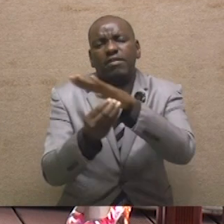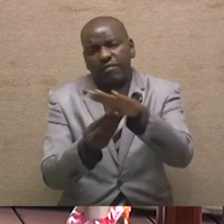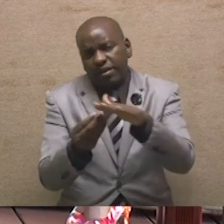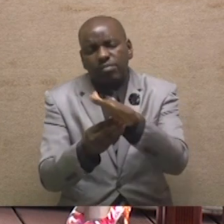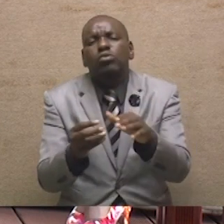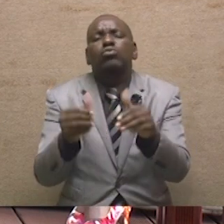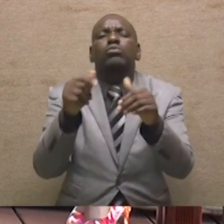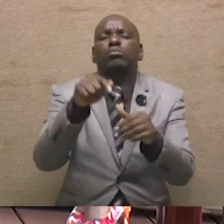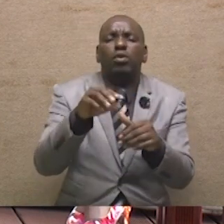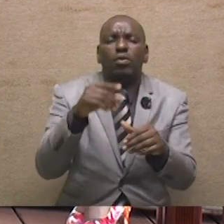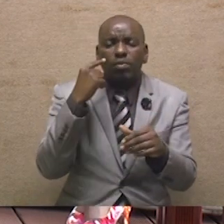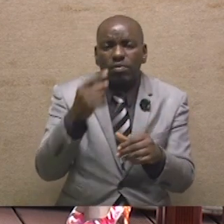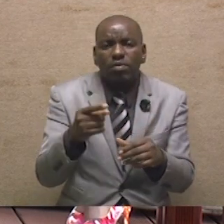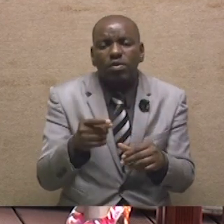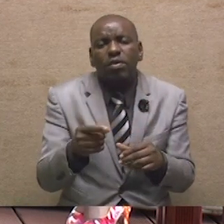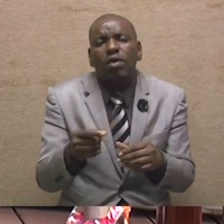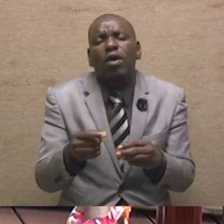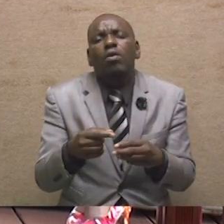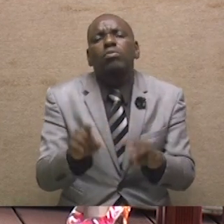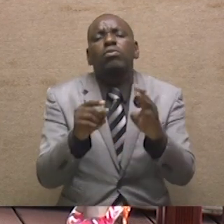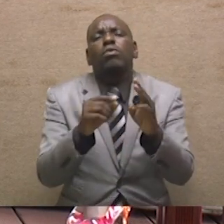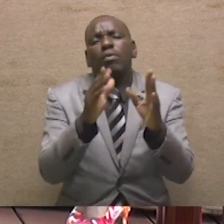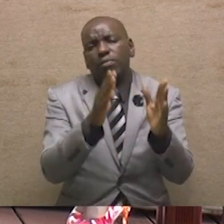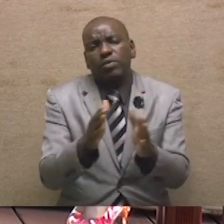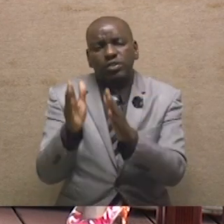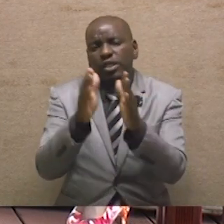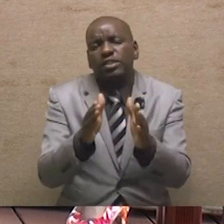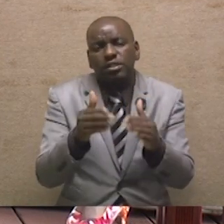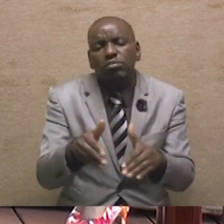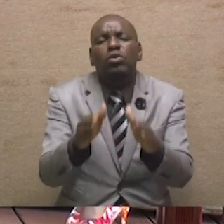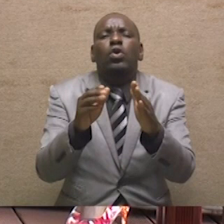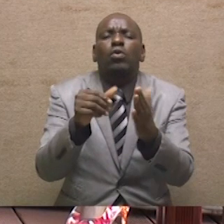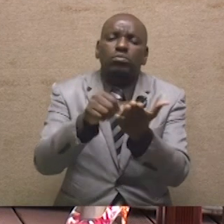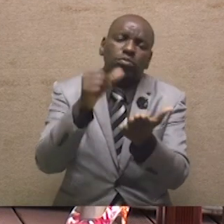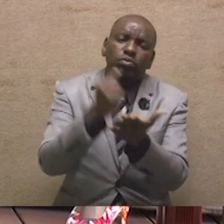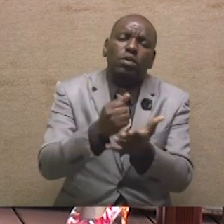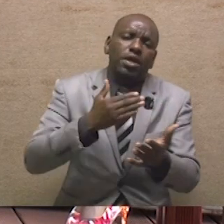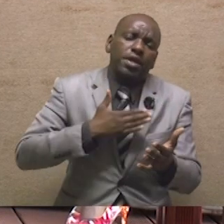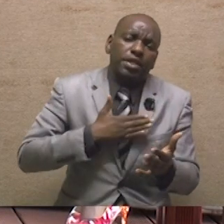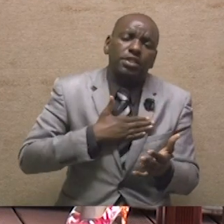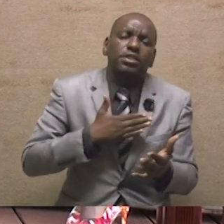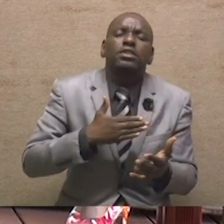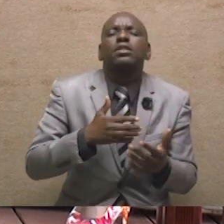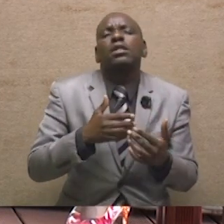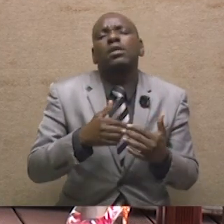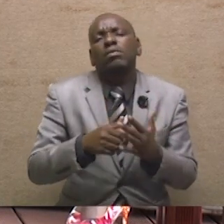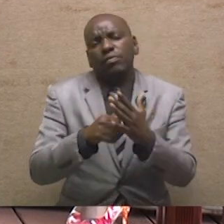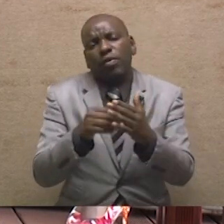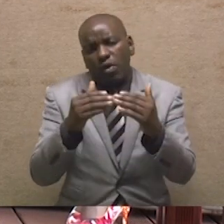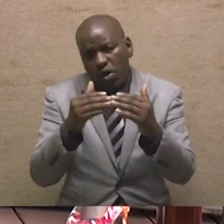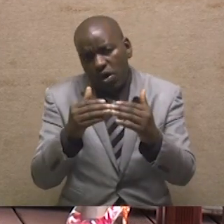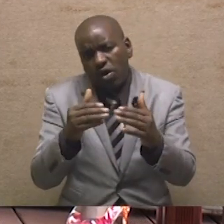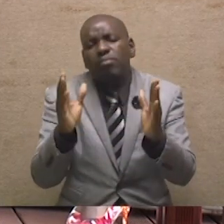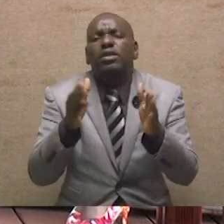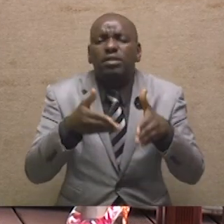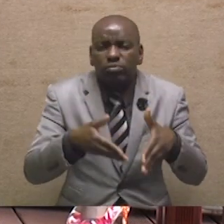learning environment. The important thing is the official process of registration needs, as